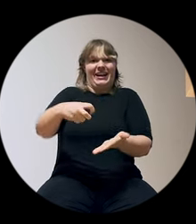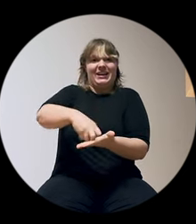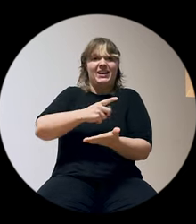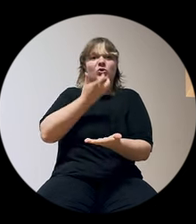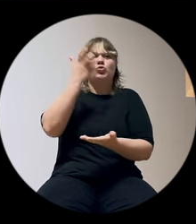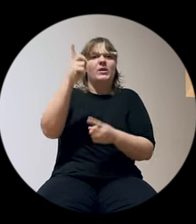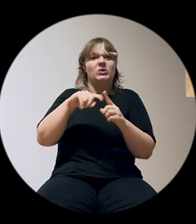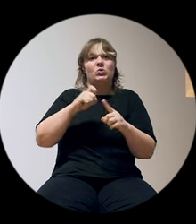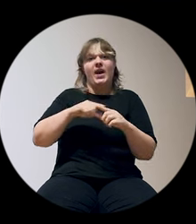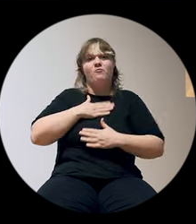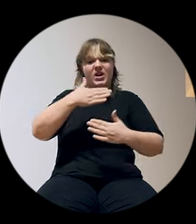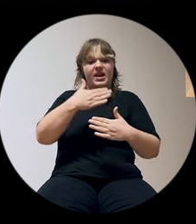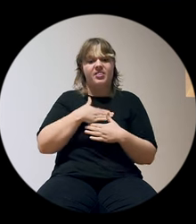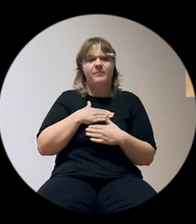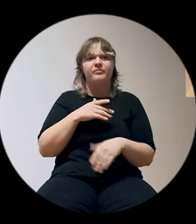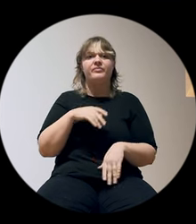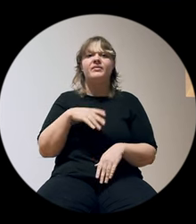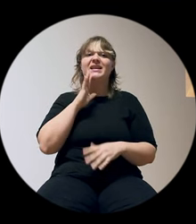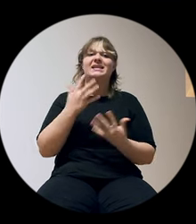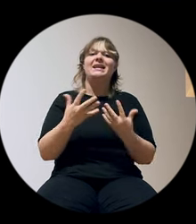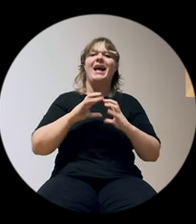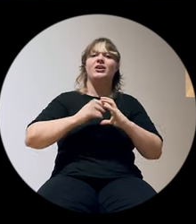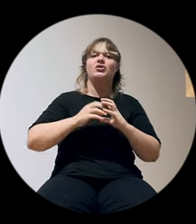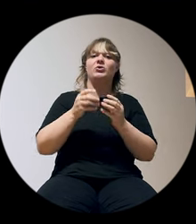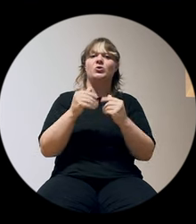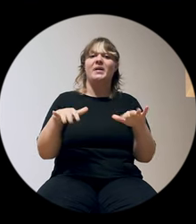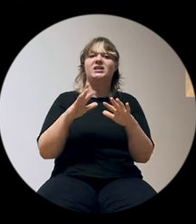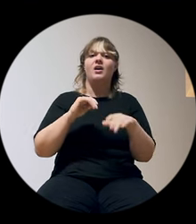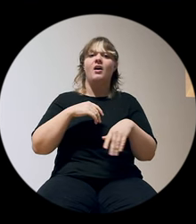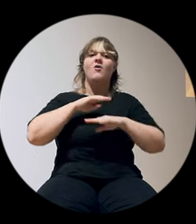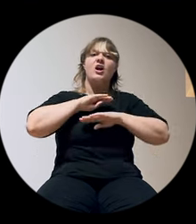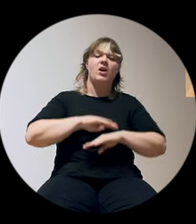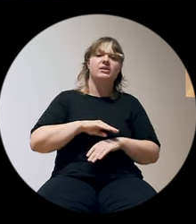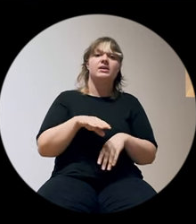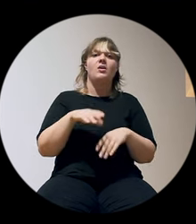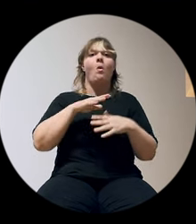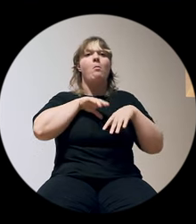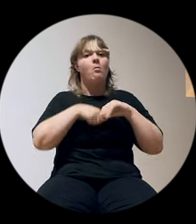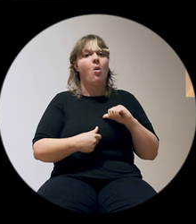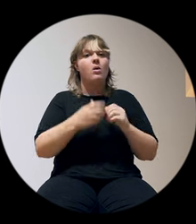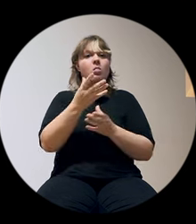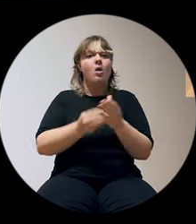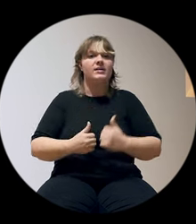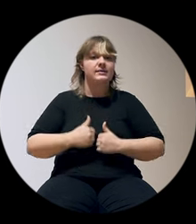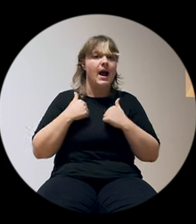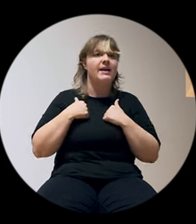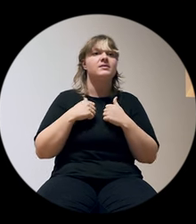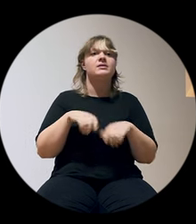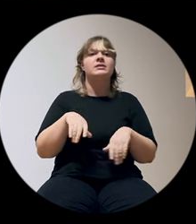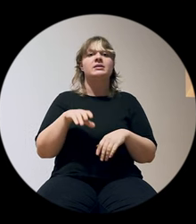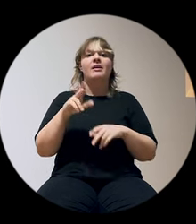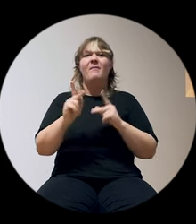work creates an intersectional space for catharsis, to mourn the loss of lives, freedoms, and safety for people and lands subjected to